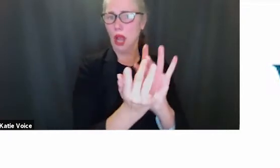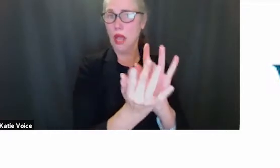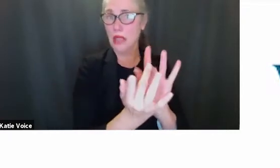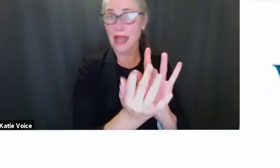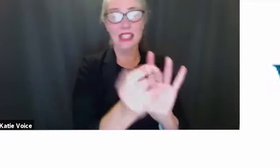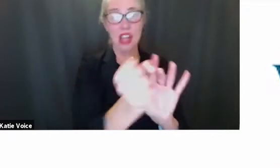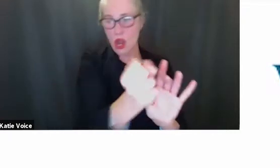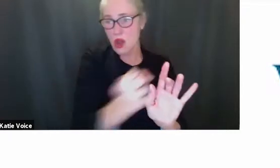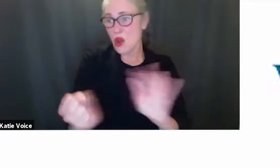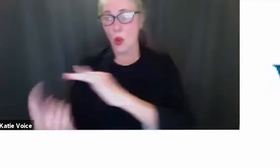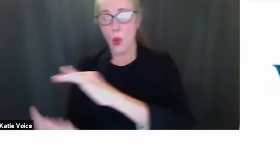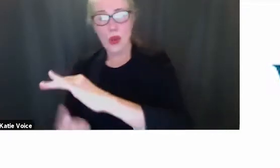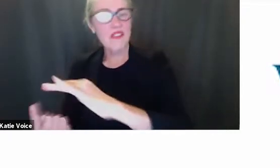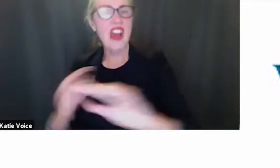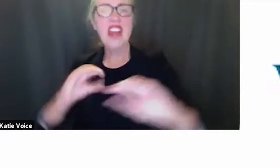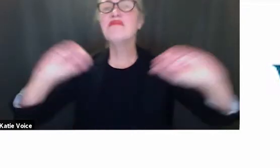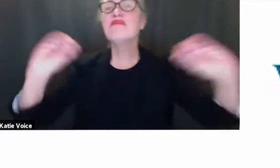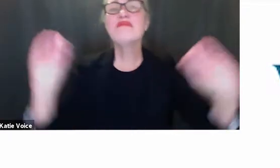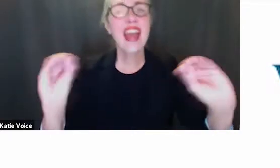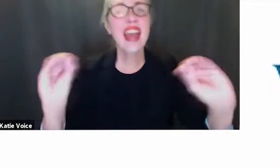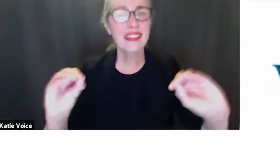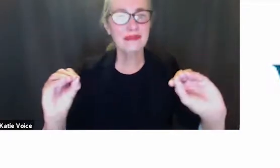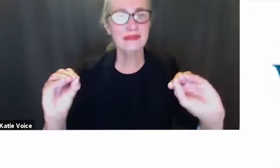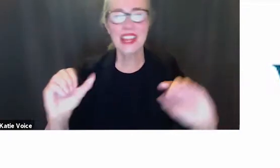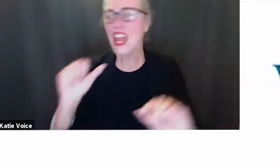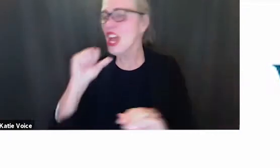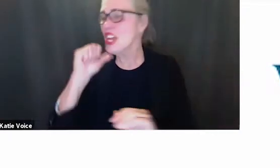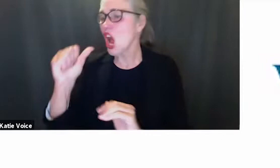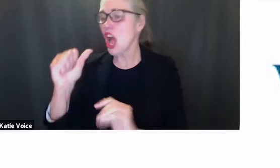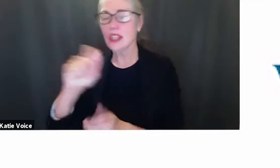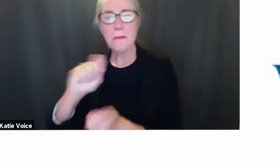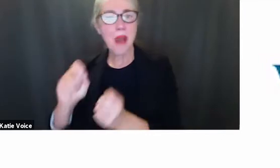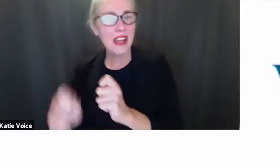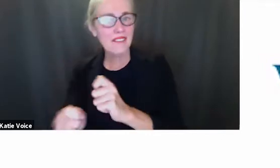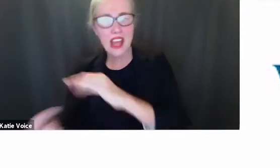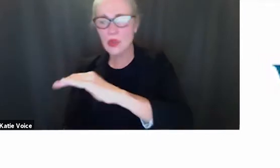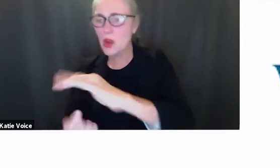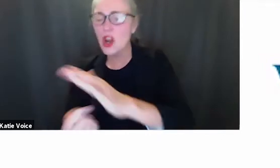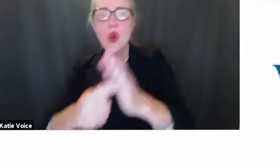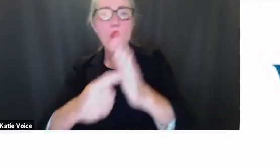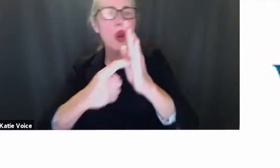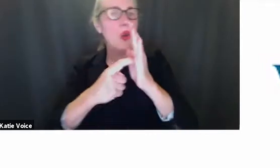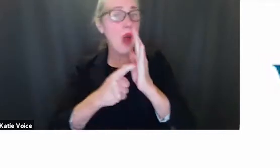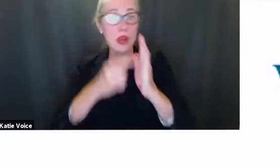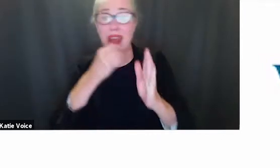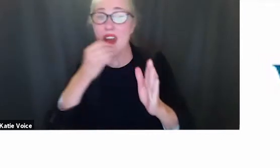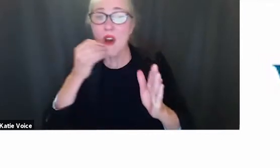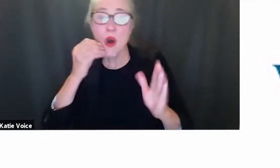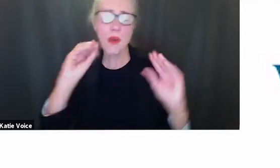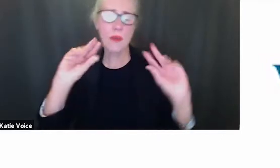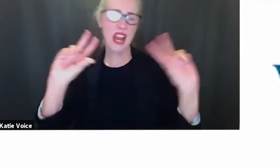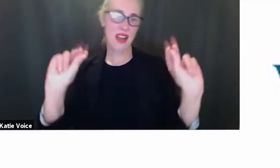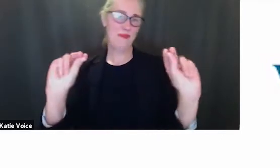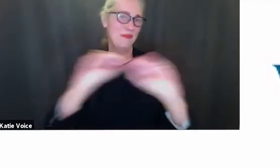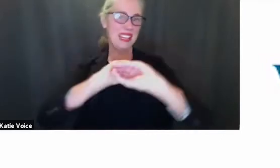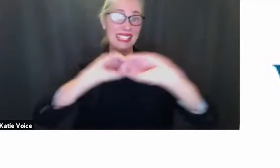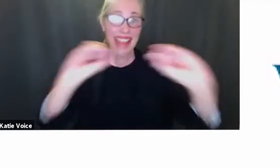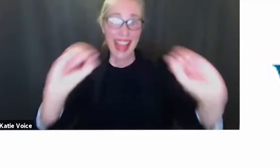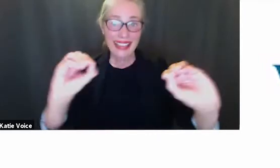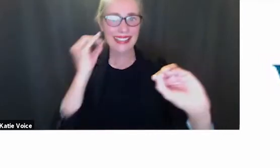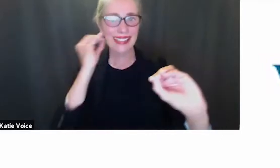modified quarantine, and they certainly are not required to quarantine at home if they've been exposed in